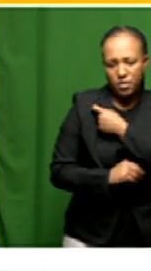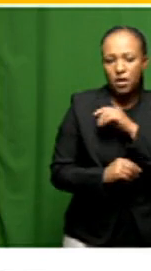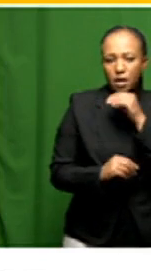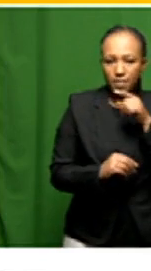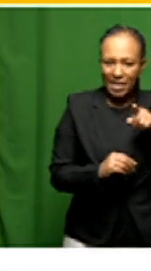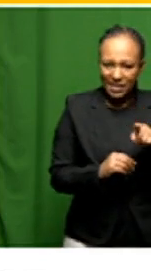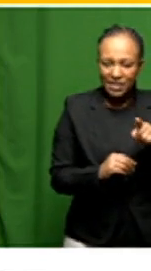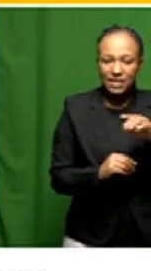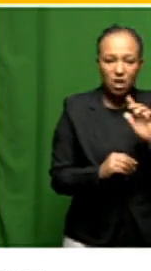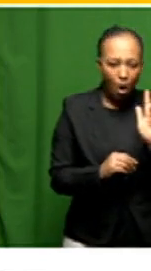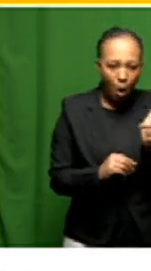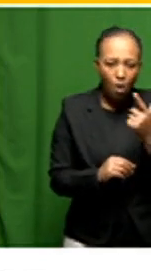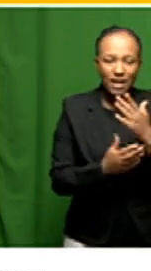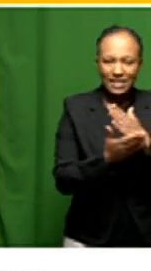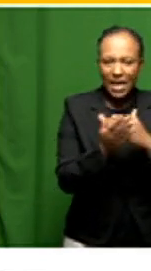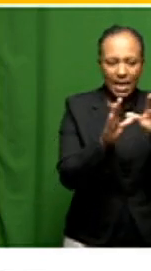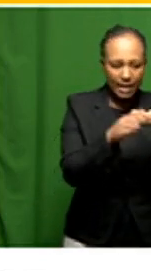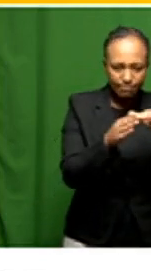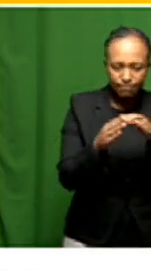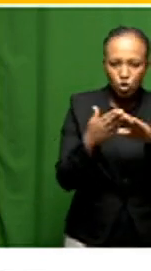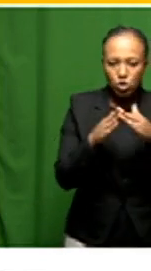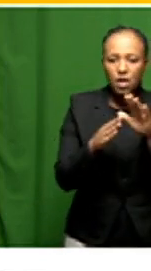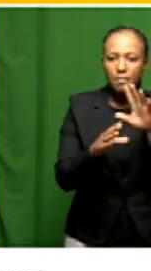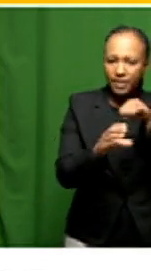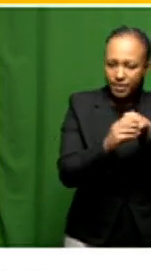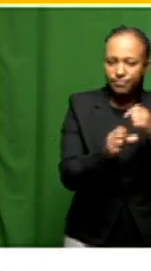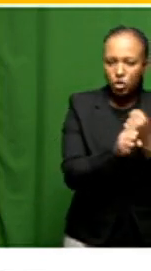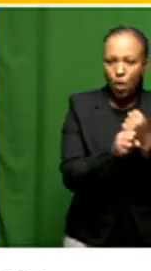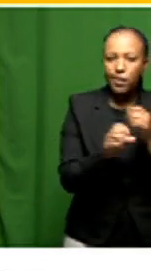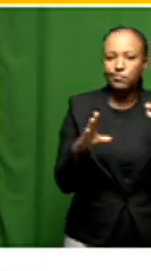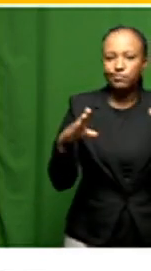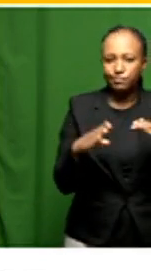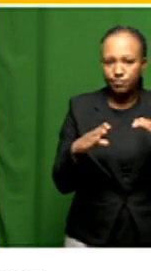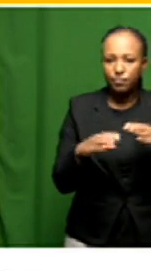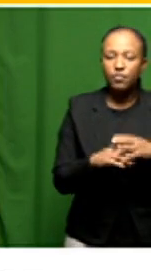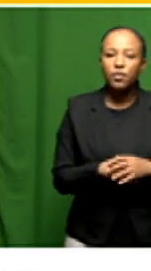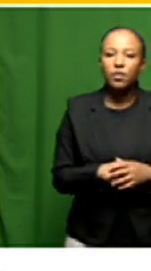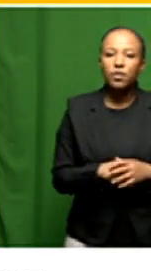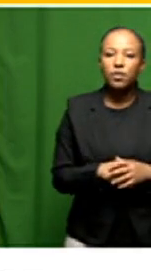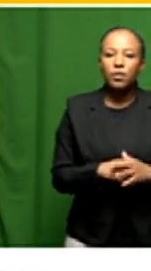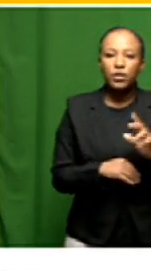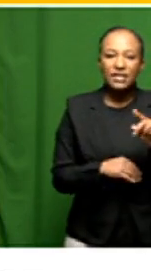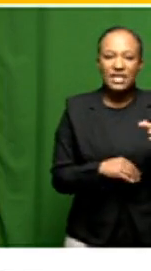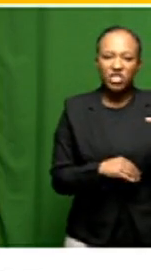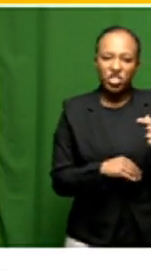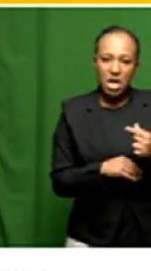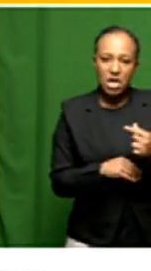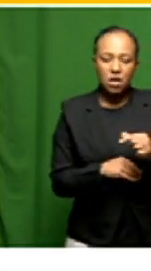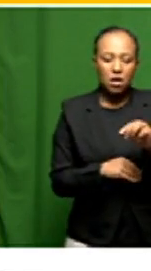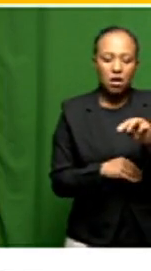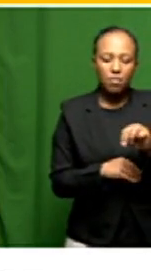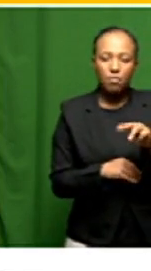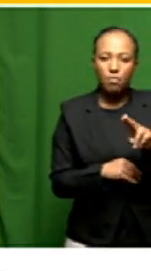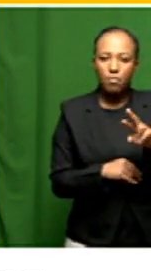combined effort of every sector of society. It is in this spirit that the DG Murray Trust